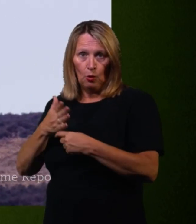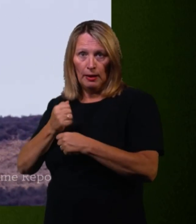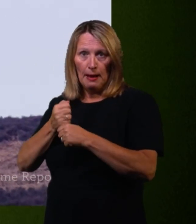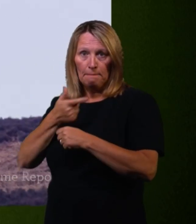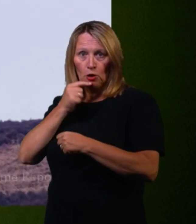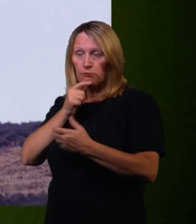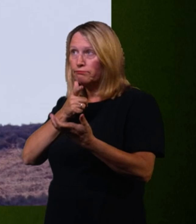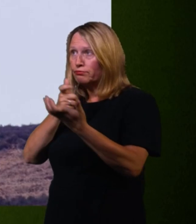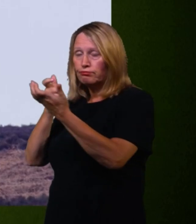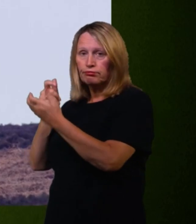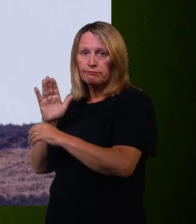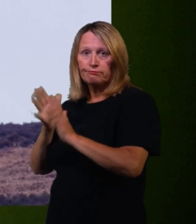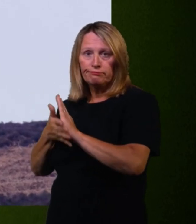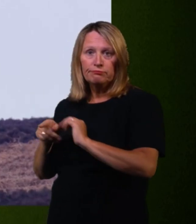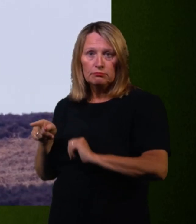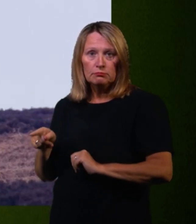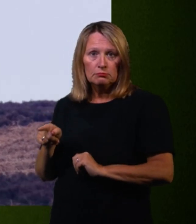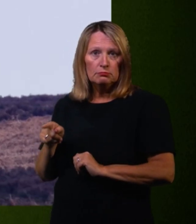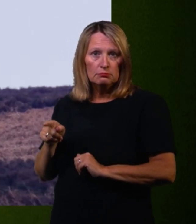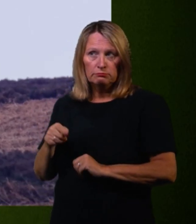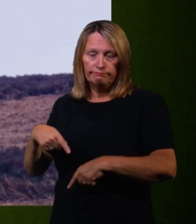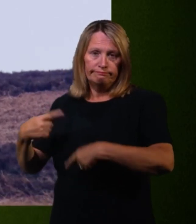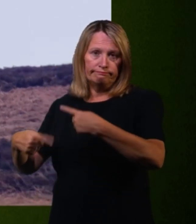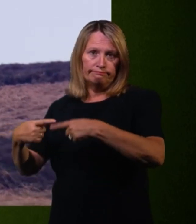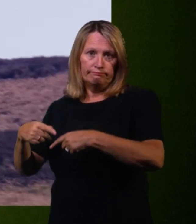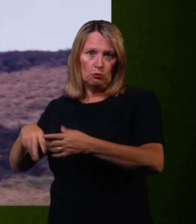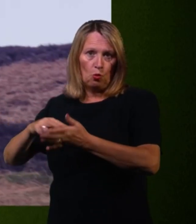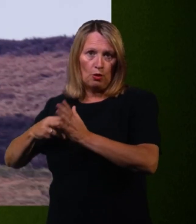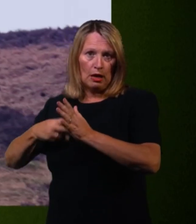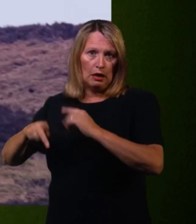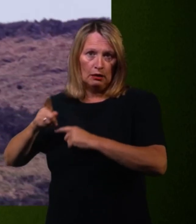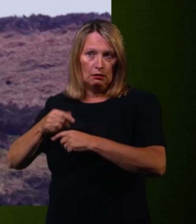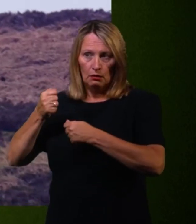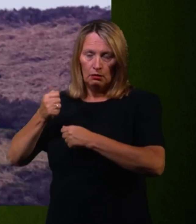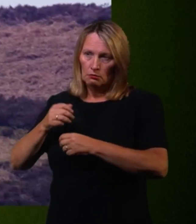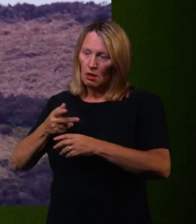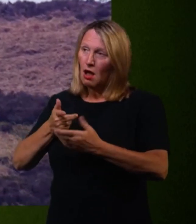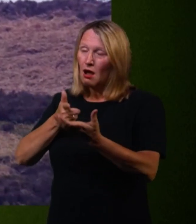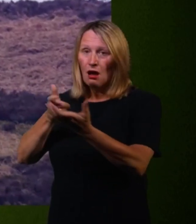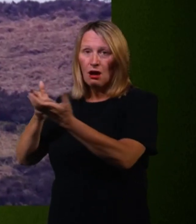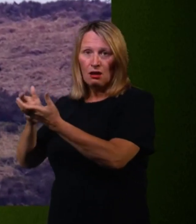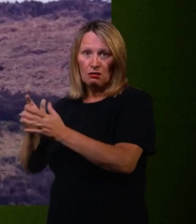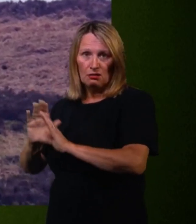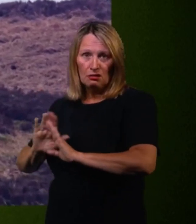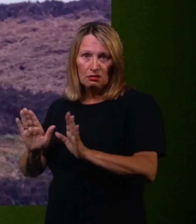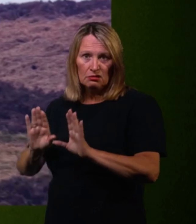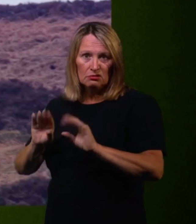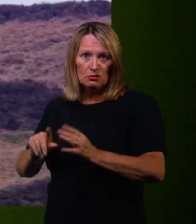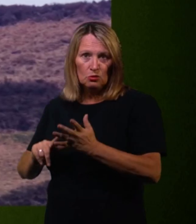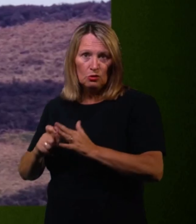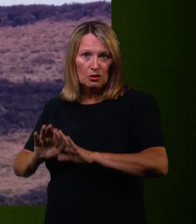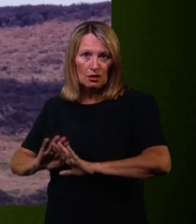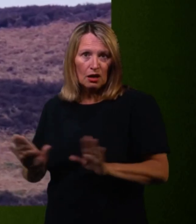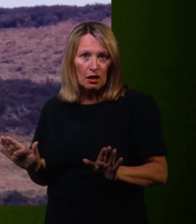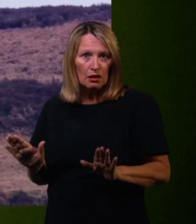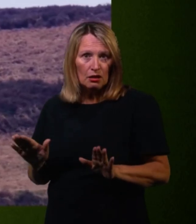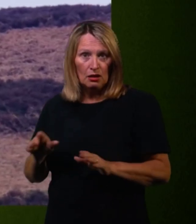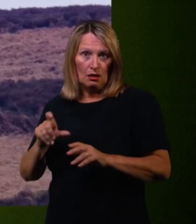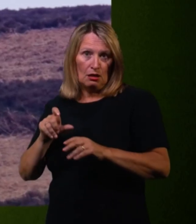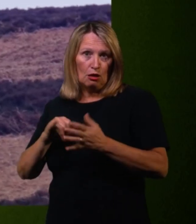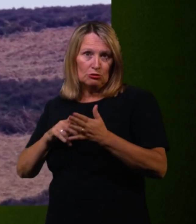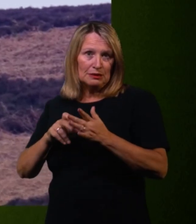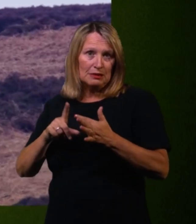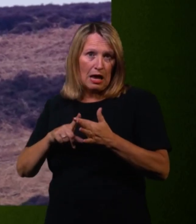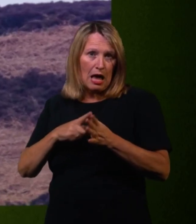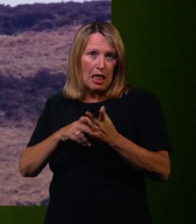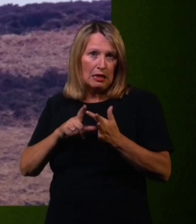shooting. This is disputed by organisations who campaign for hunting and shooting in the UK, such as the Countryside Alliance.